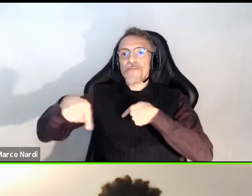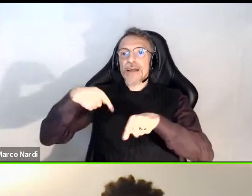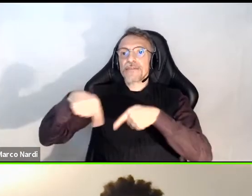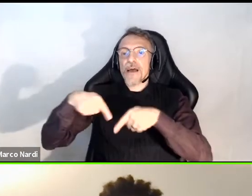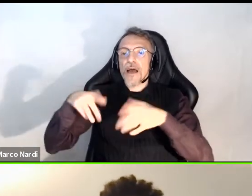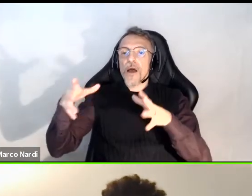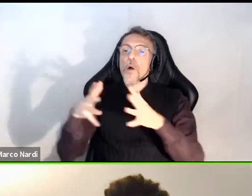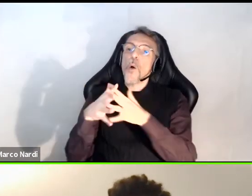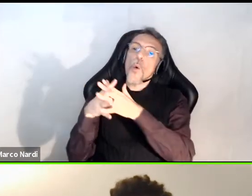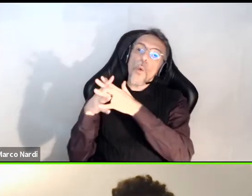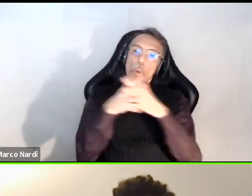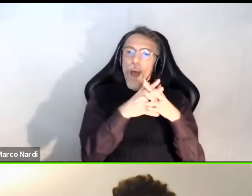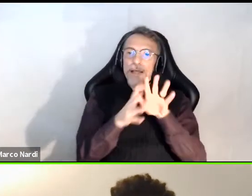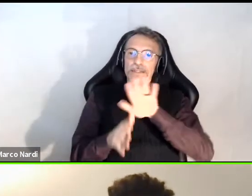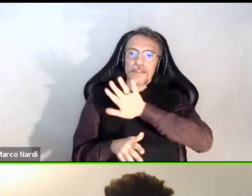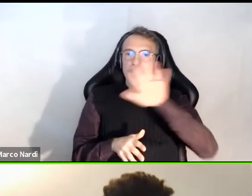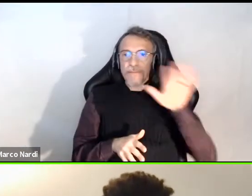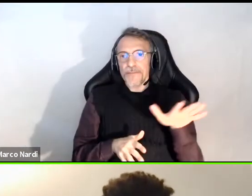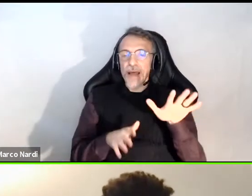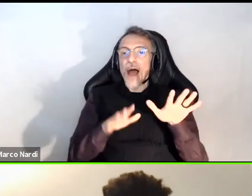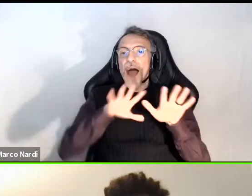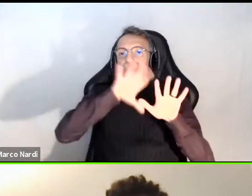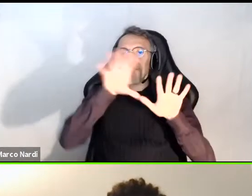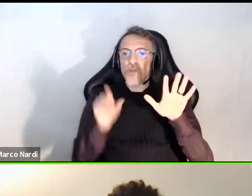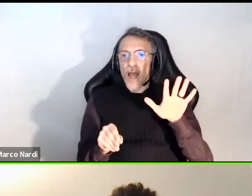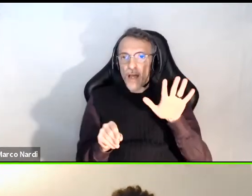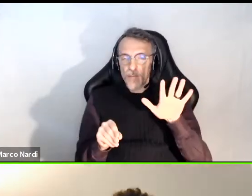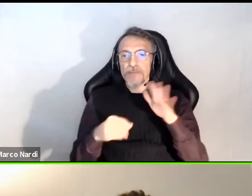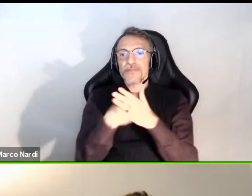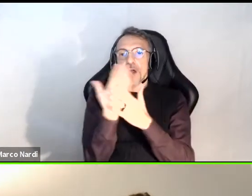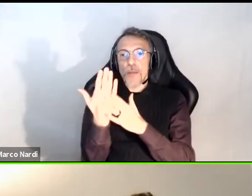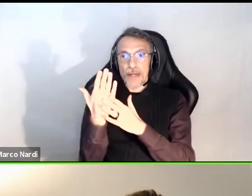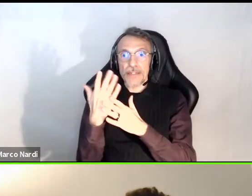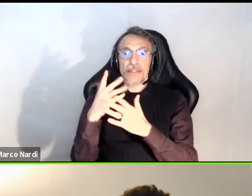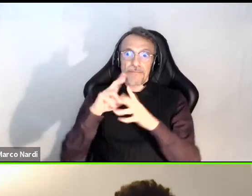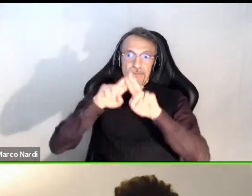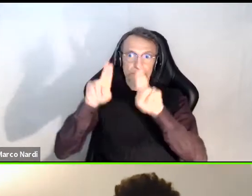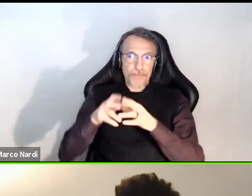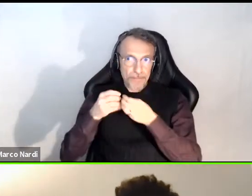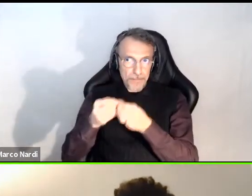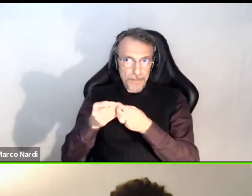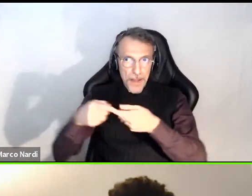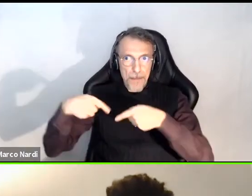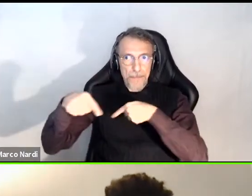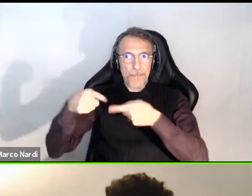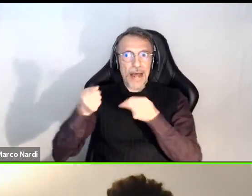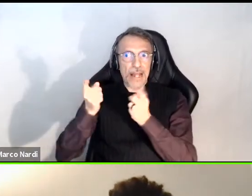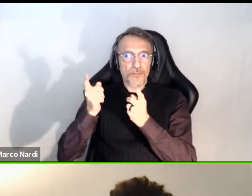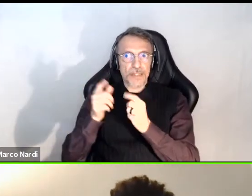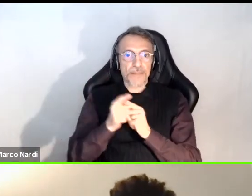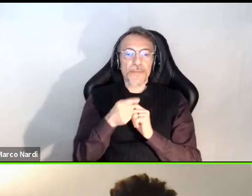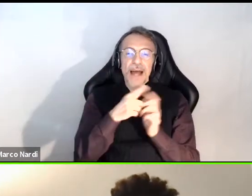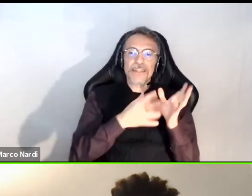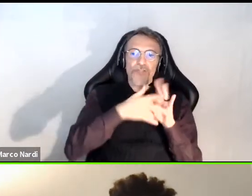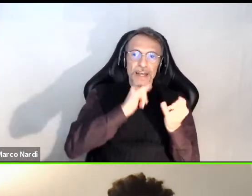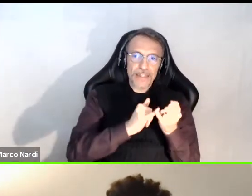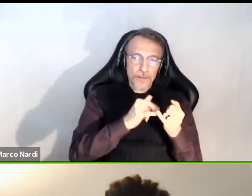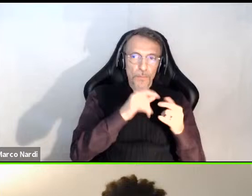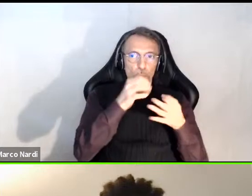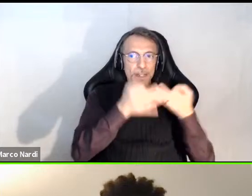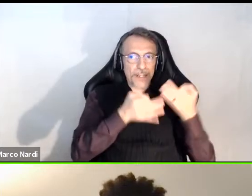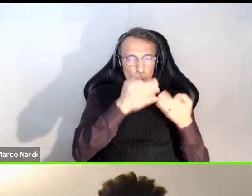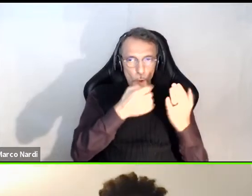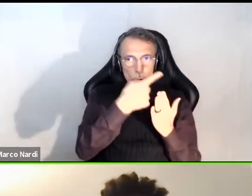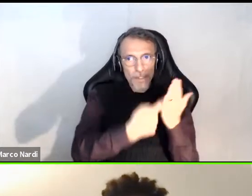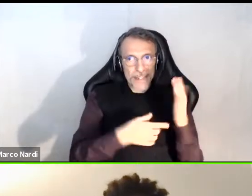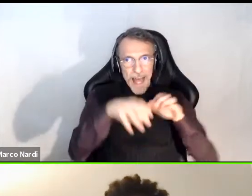African Institute for Financial and Economic Management. Andreas is an expert in political science, international relations, and